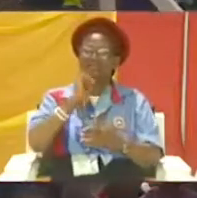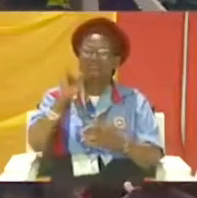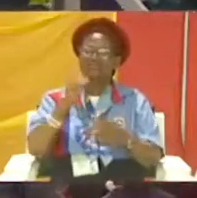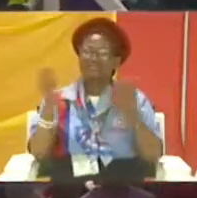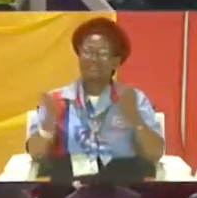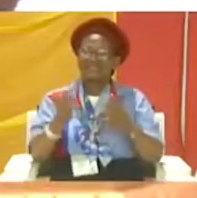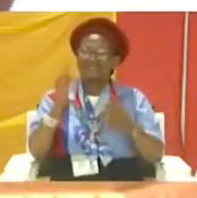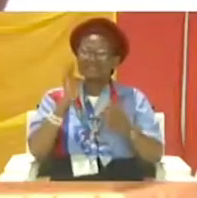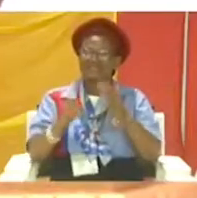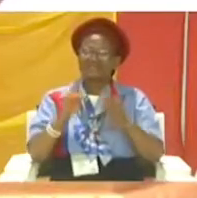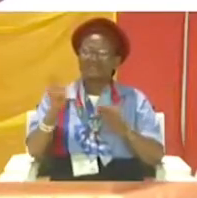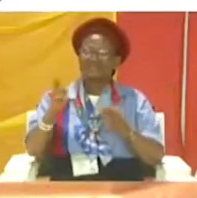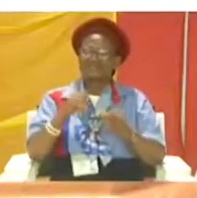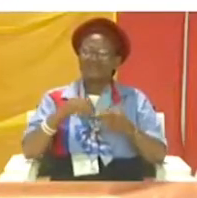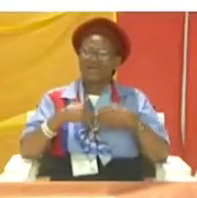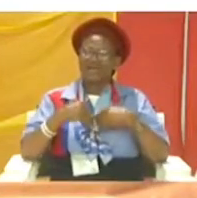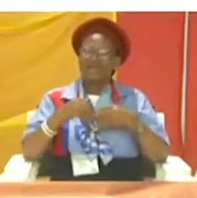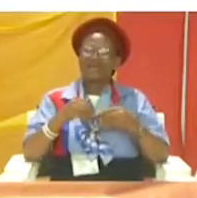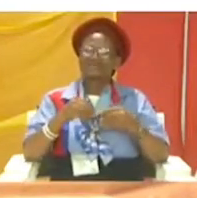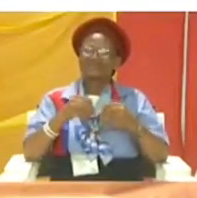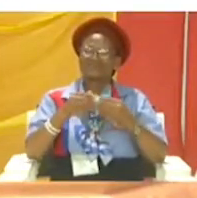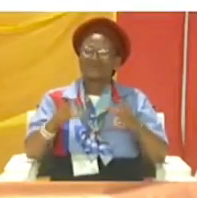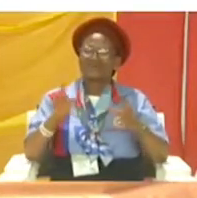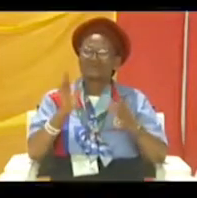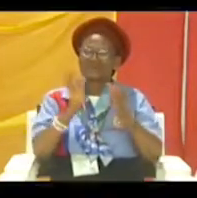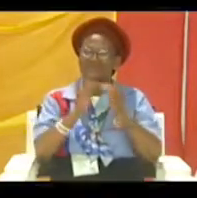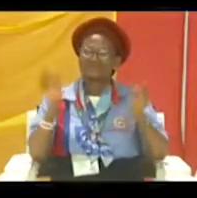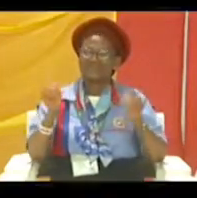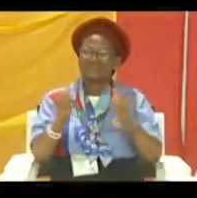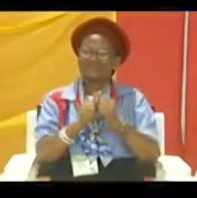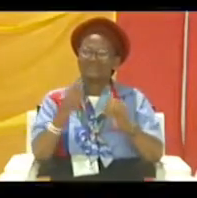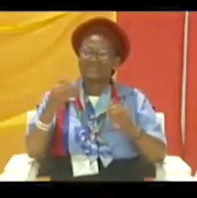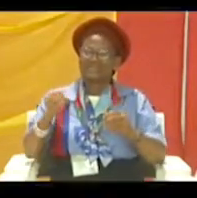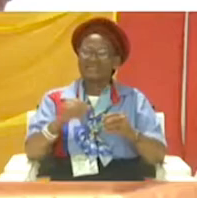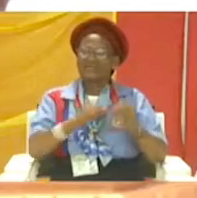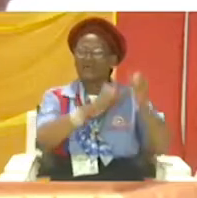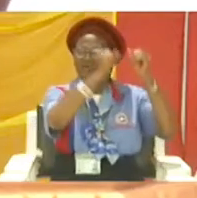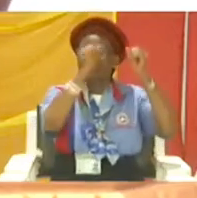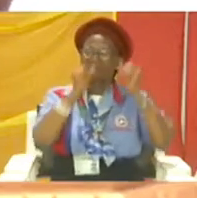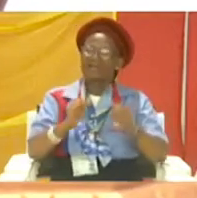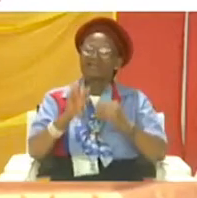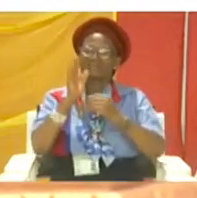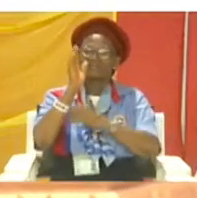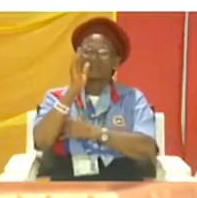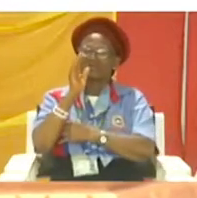If you have lost contact with the Almighty God, or you are no